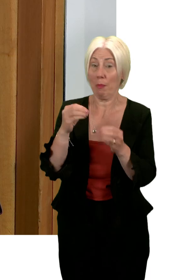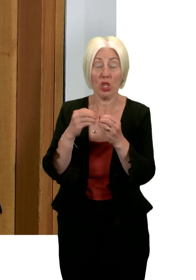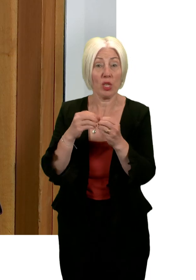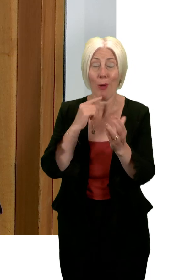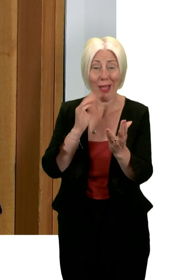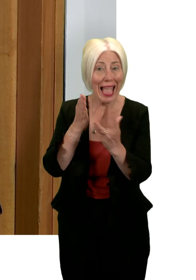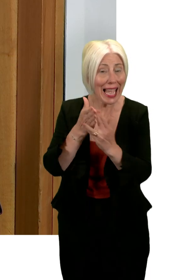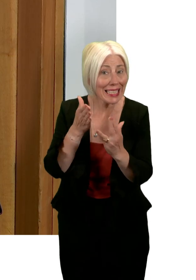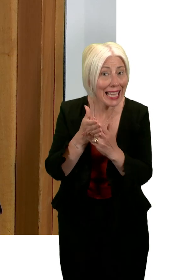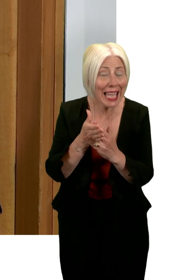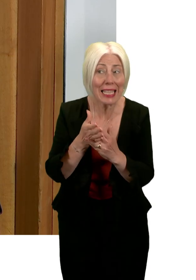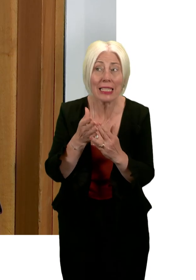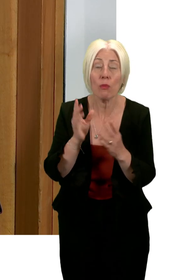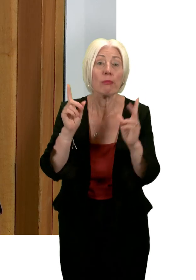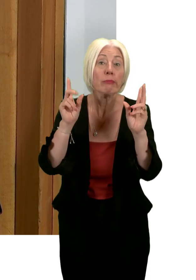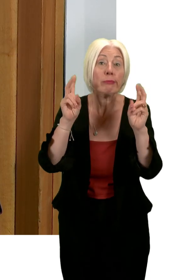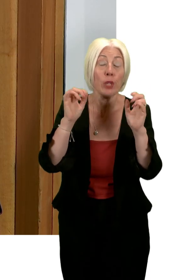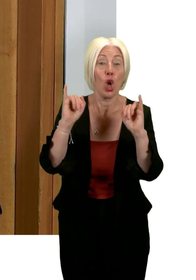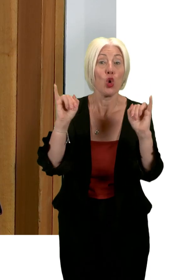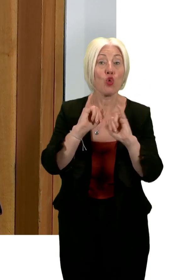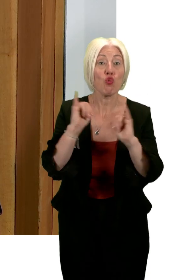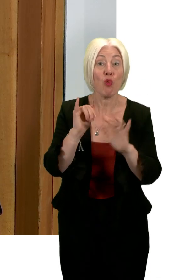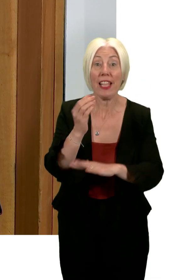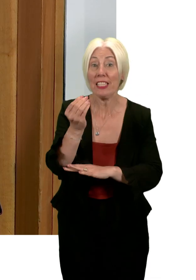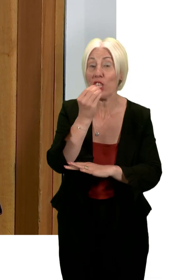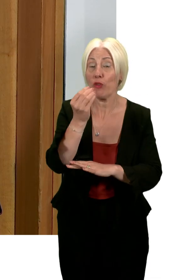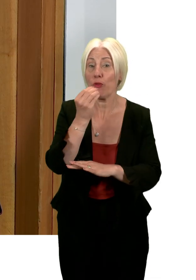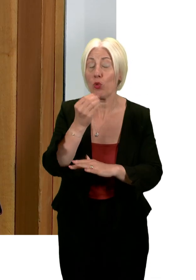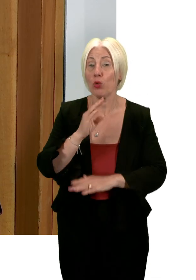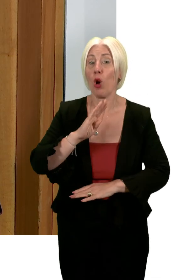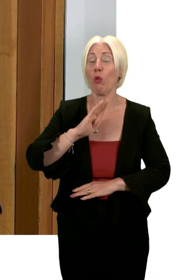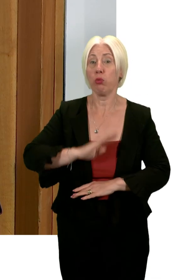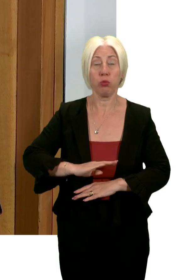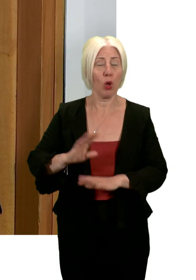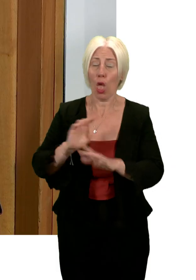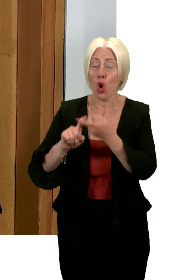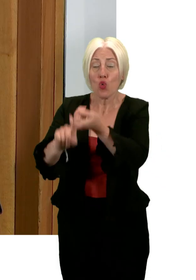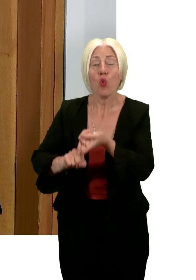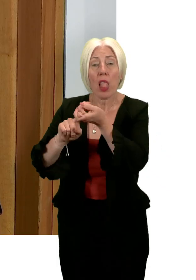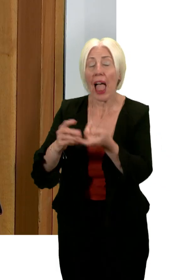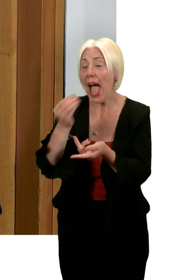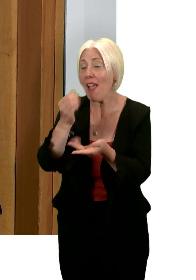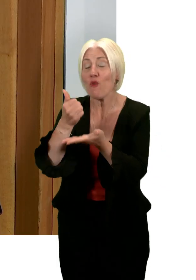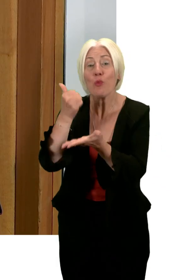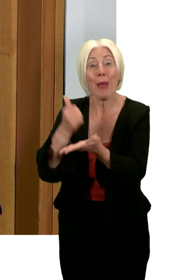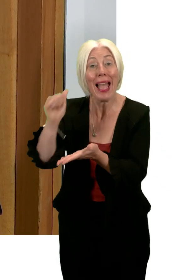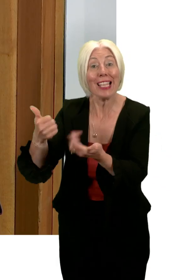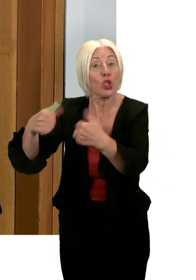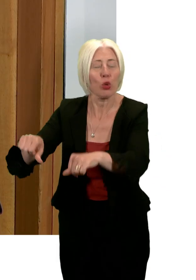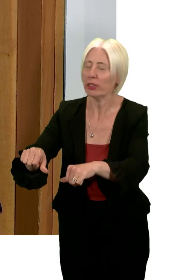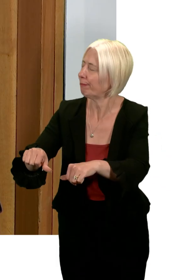either crisis food relief, and we shouldn't really be relying on food banks as a solution. We should be